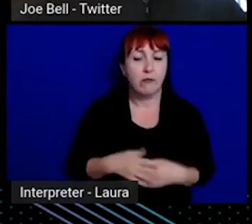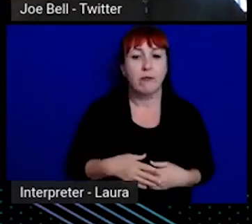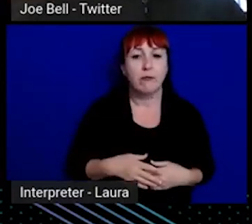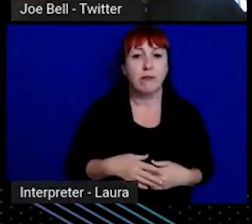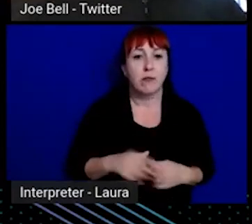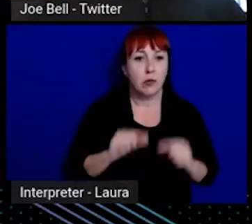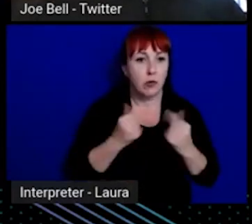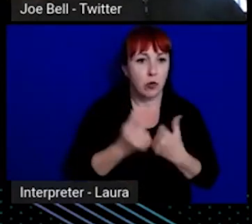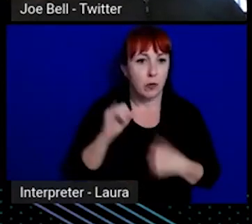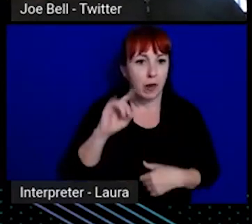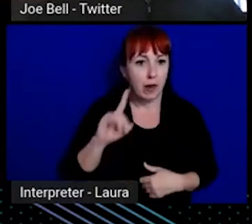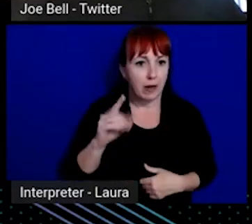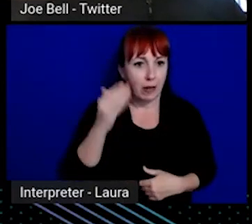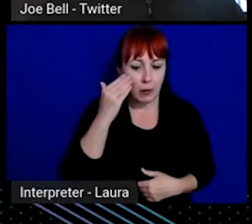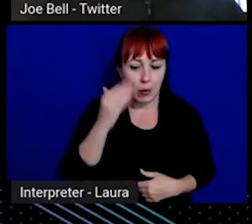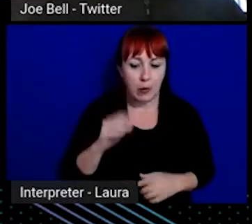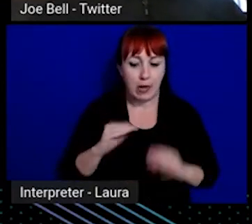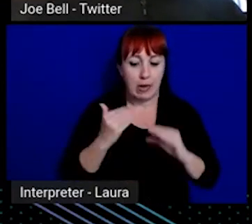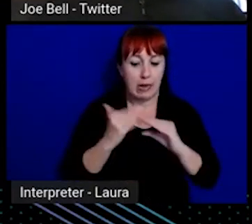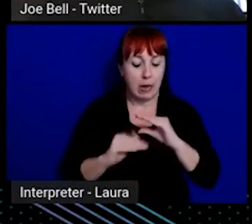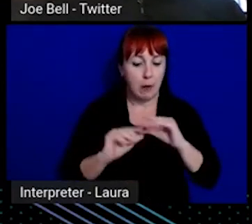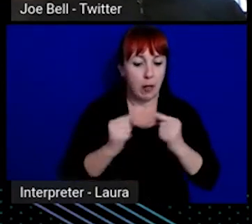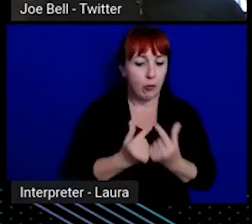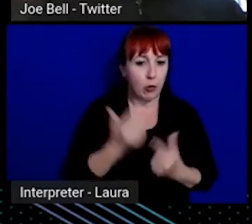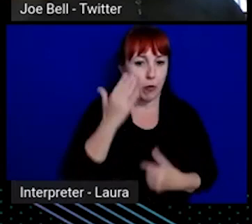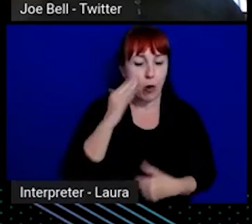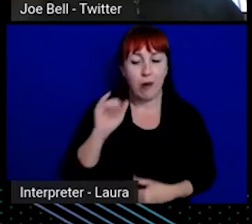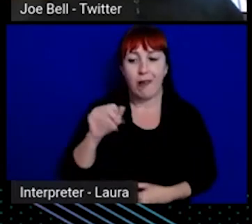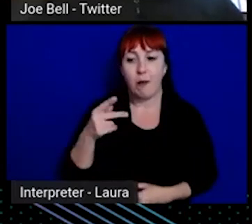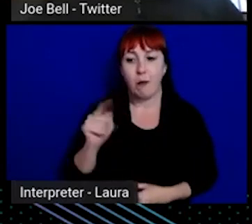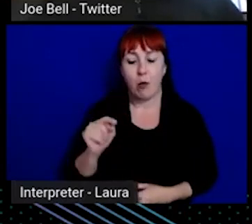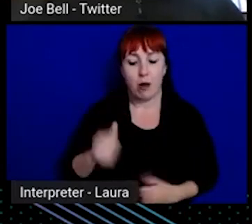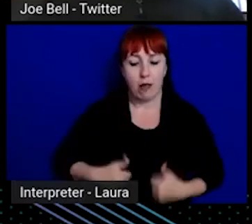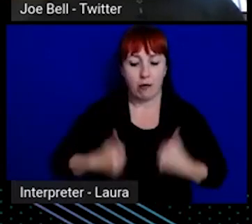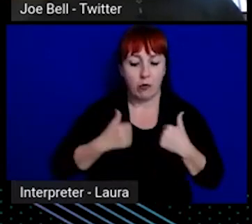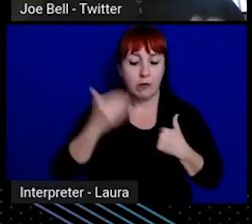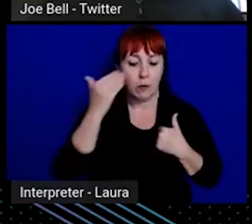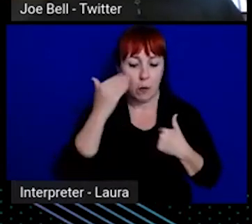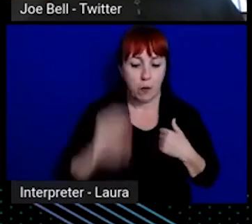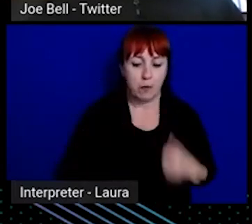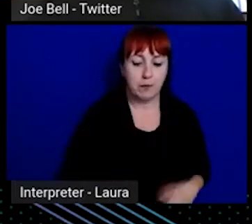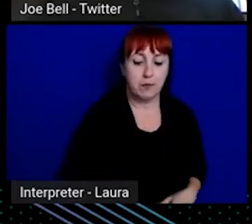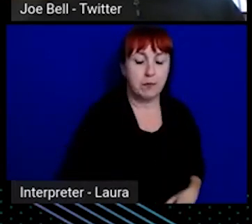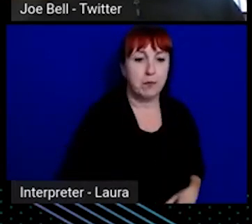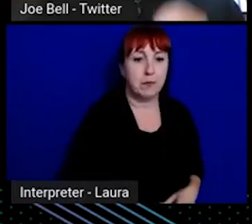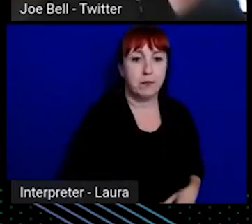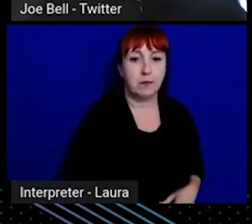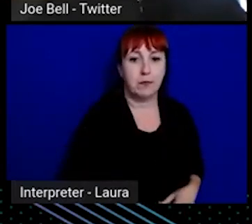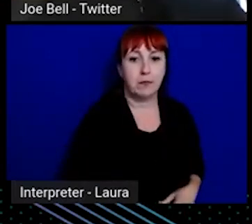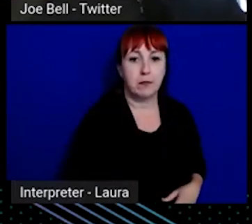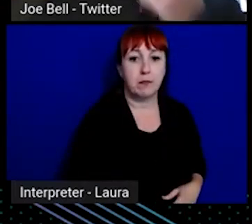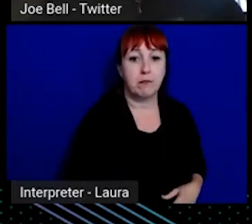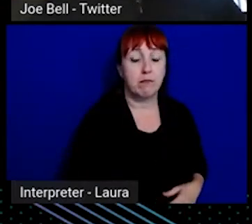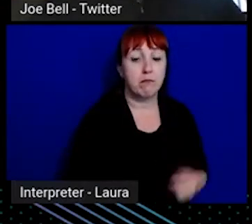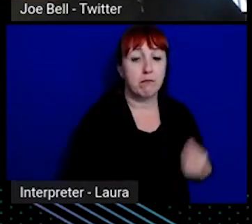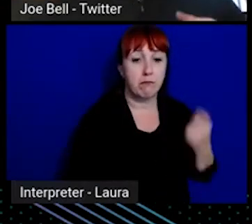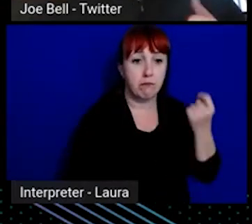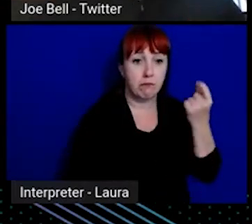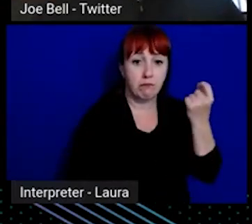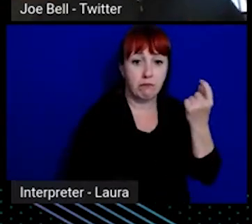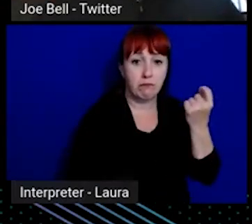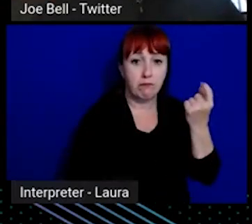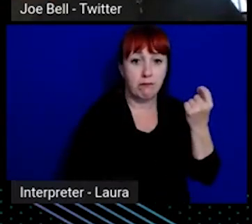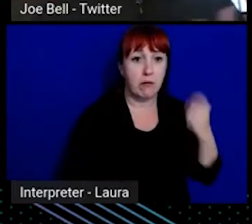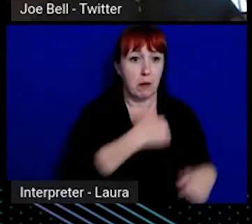group email, and we know the import address. But we don't know the member IDs. And that's because